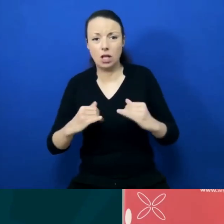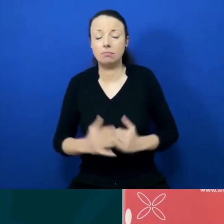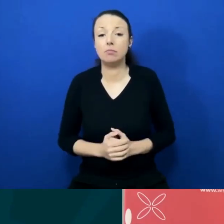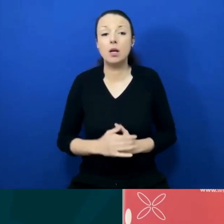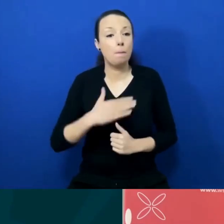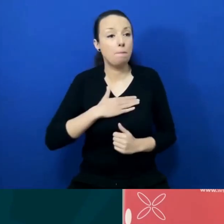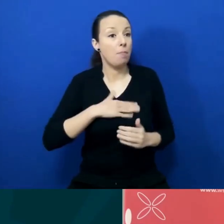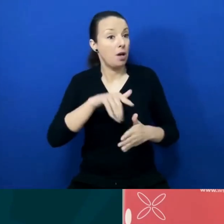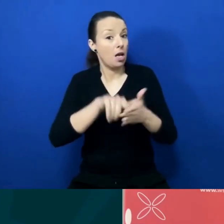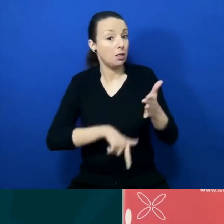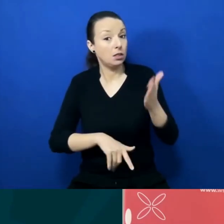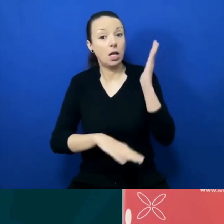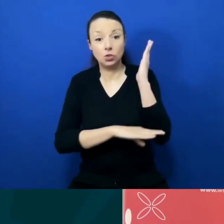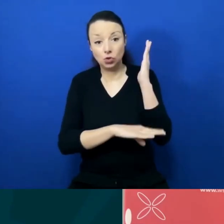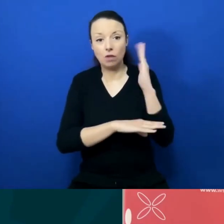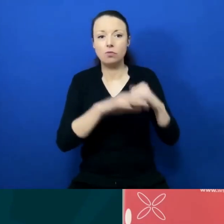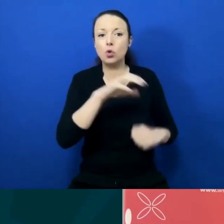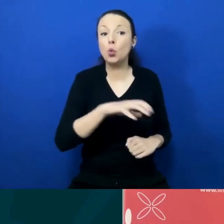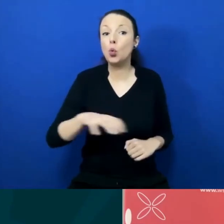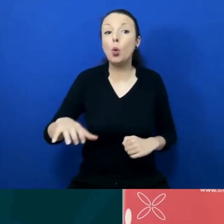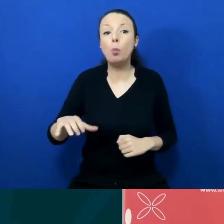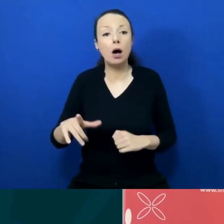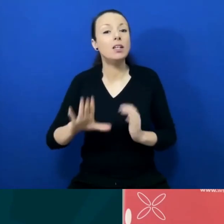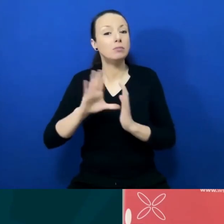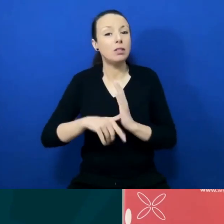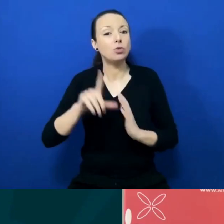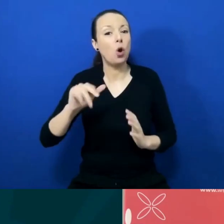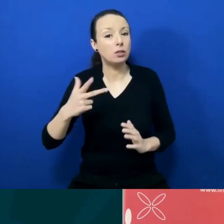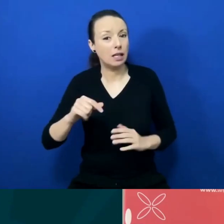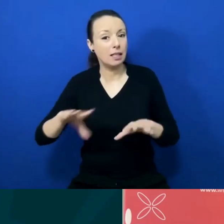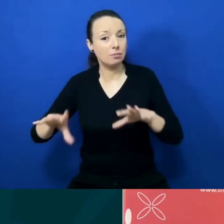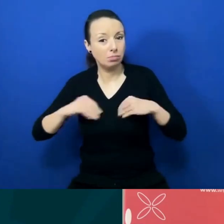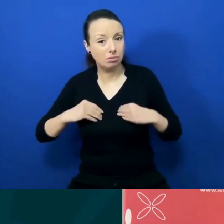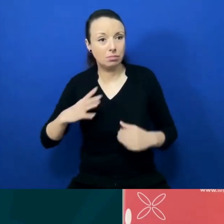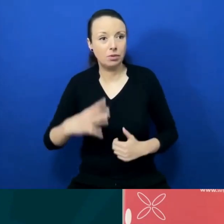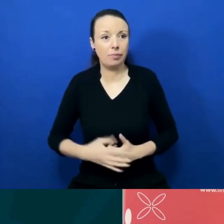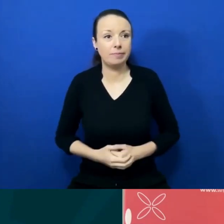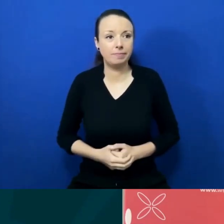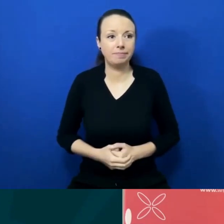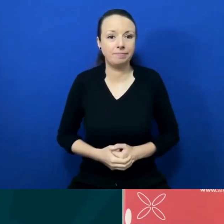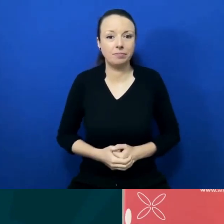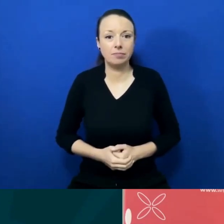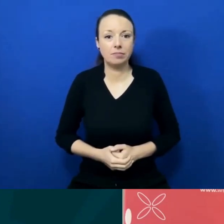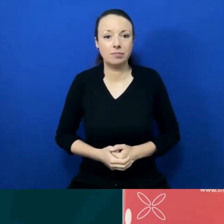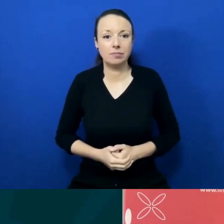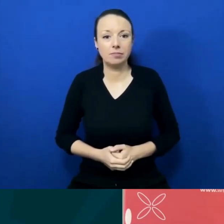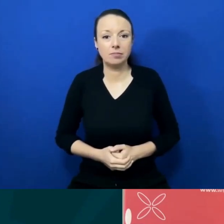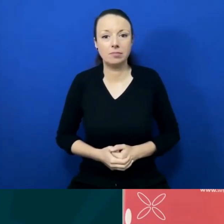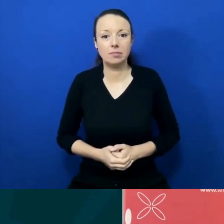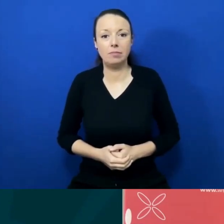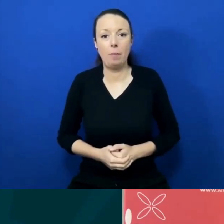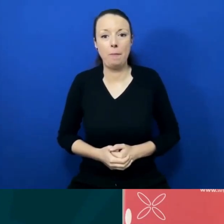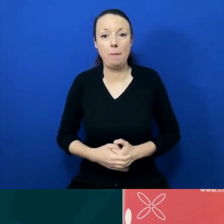list of plant species, of tree species that are suited to be planted close to the streets and